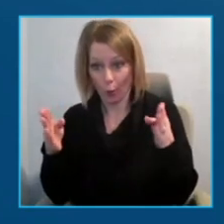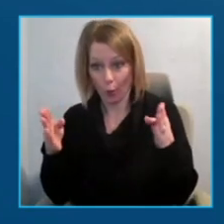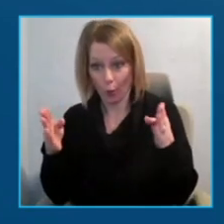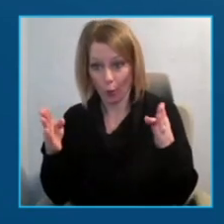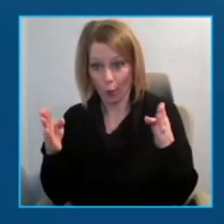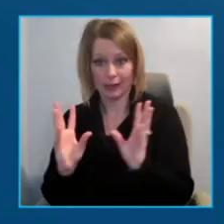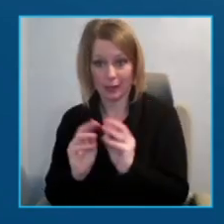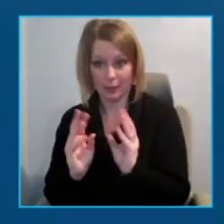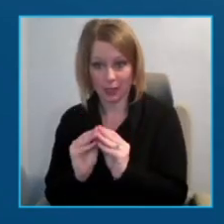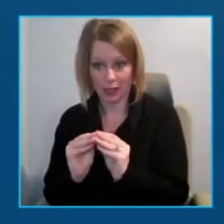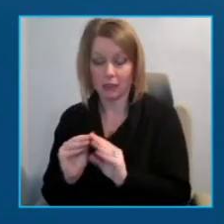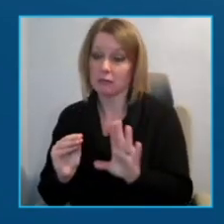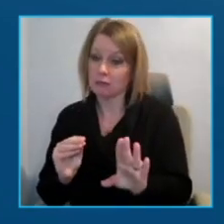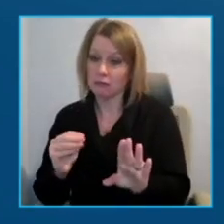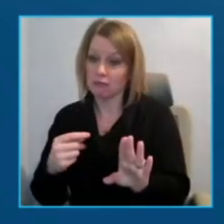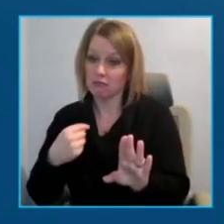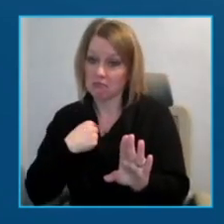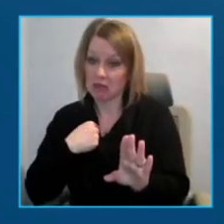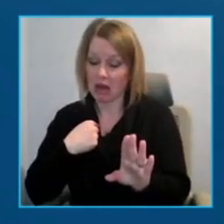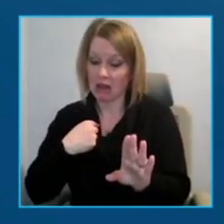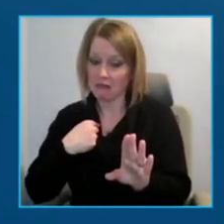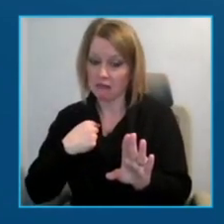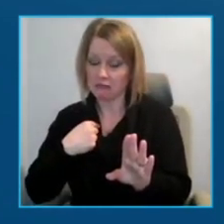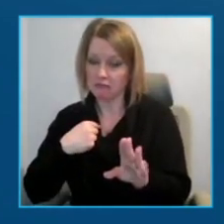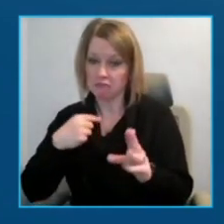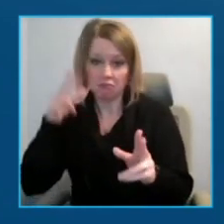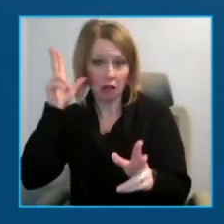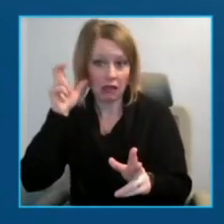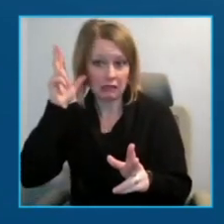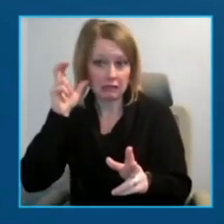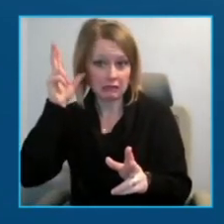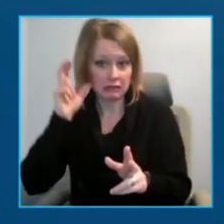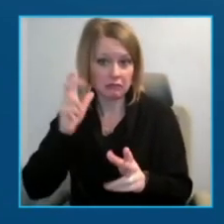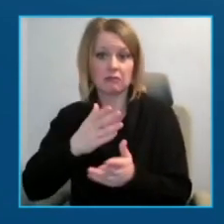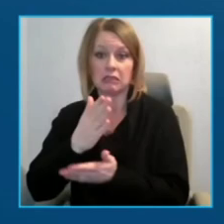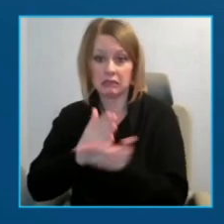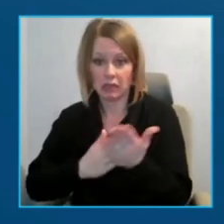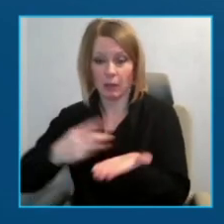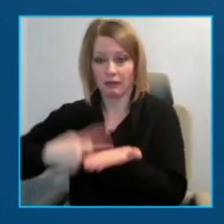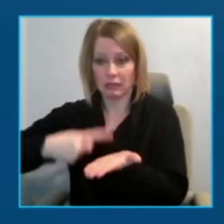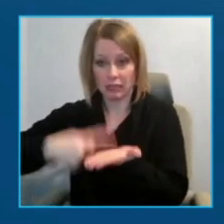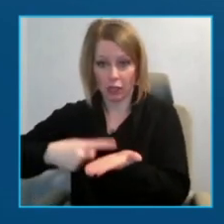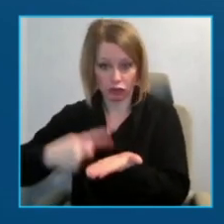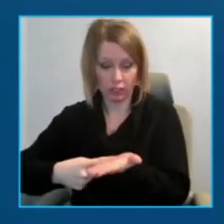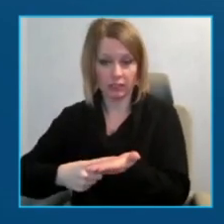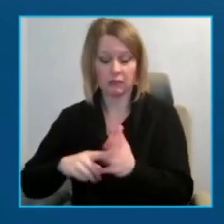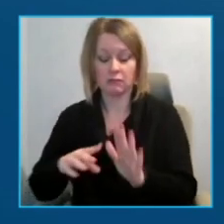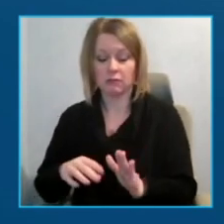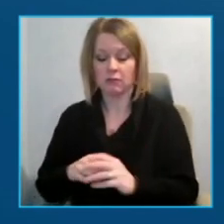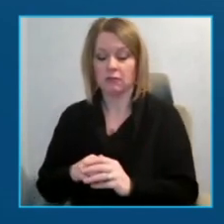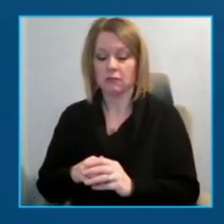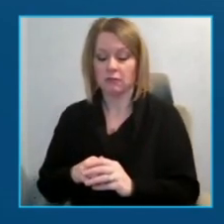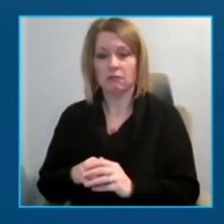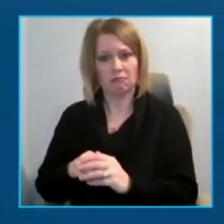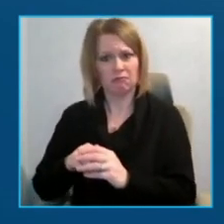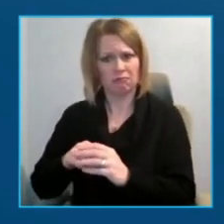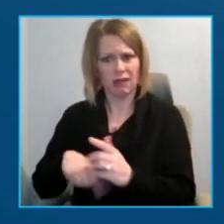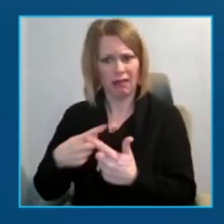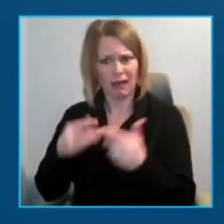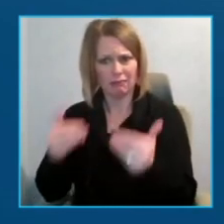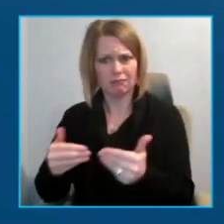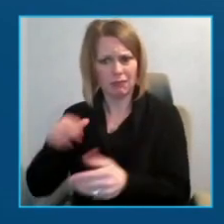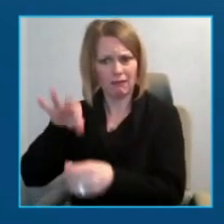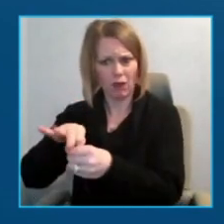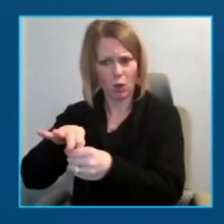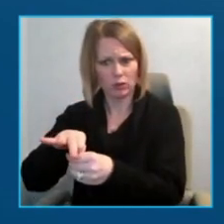the transcripts, there are very brief discussions and the votes are taken. The I know that